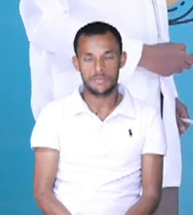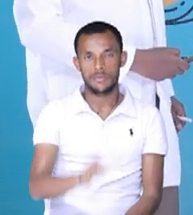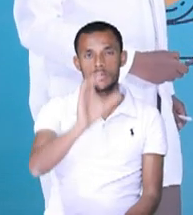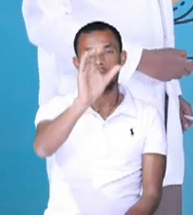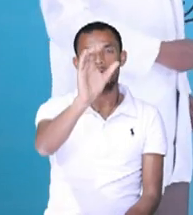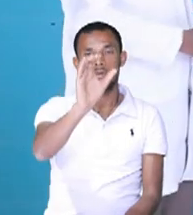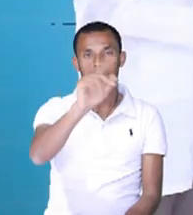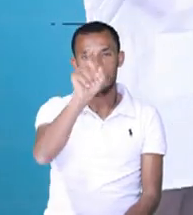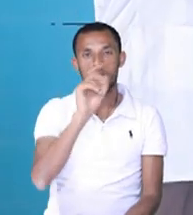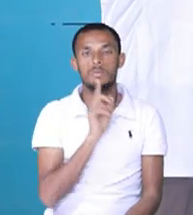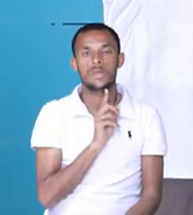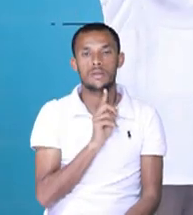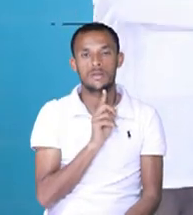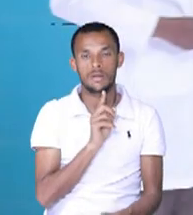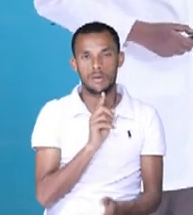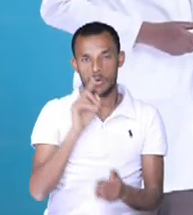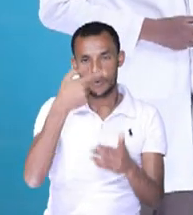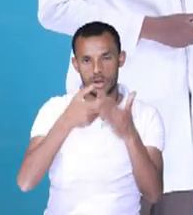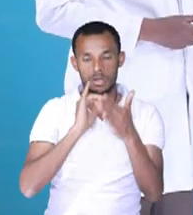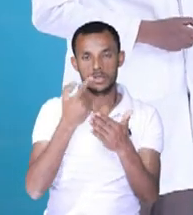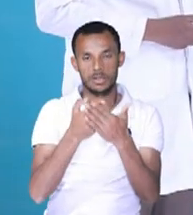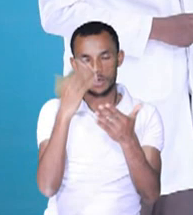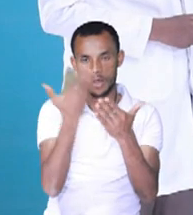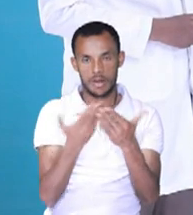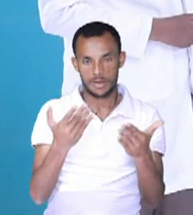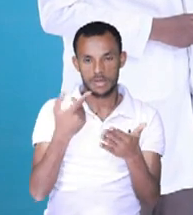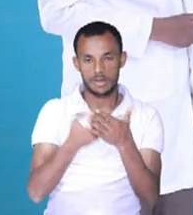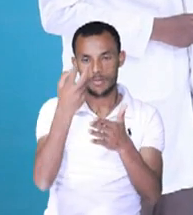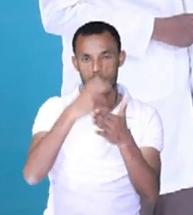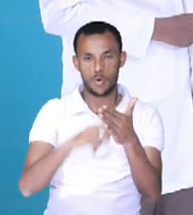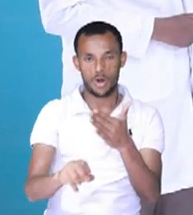See what you are asked. What is this element in the product?